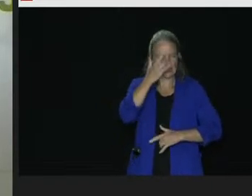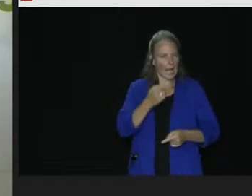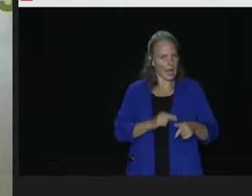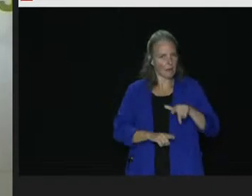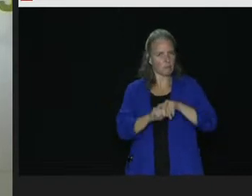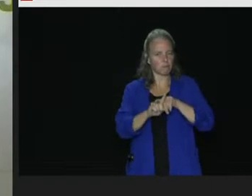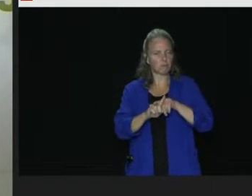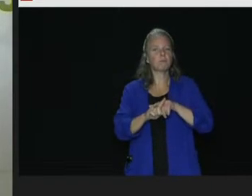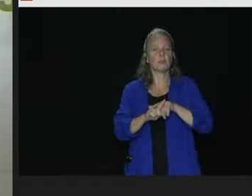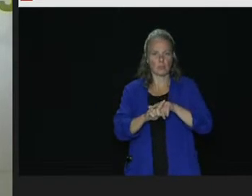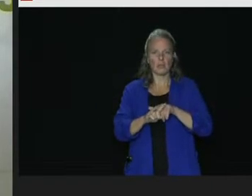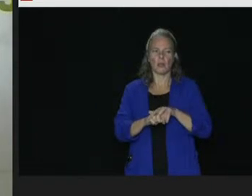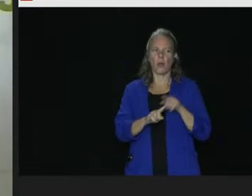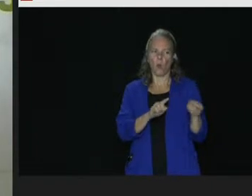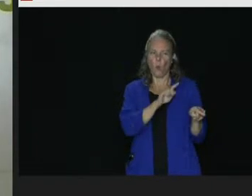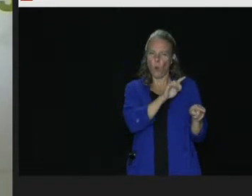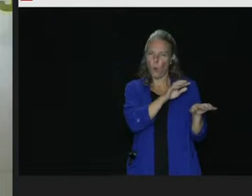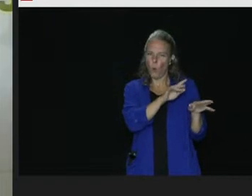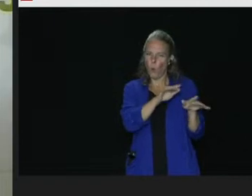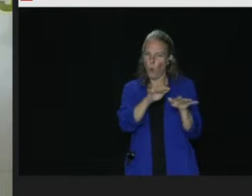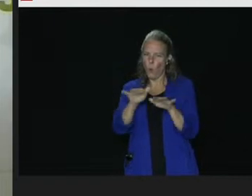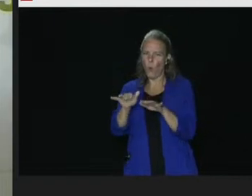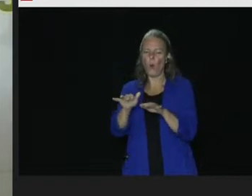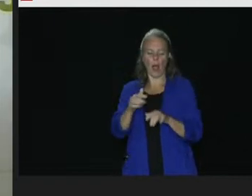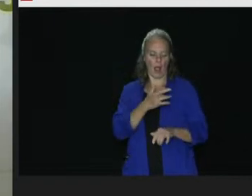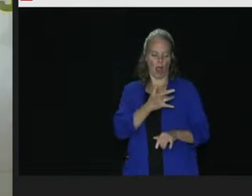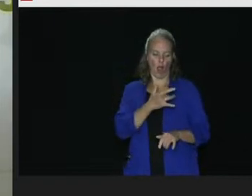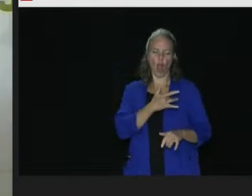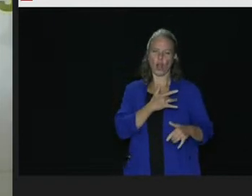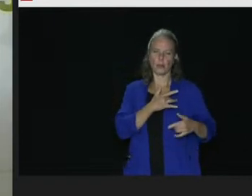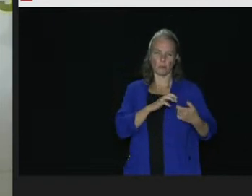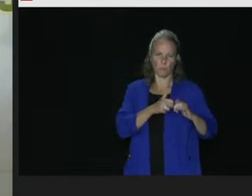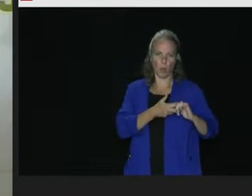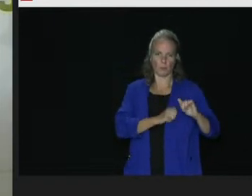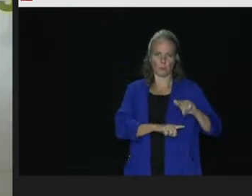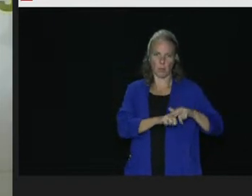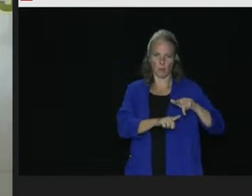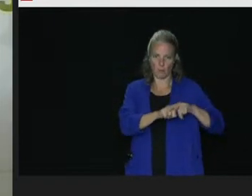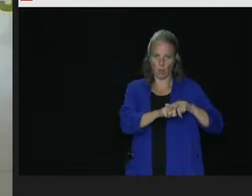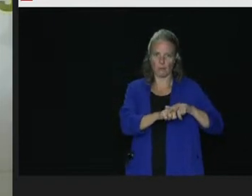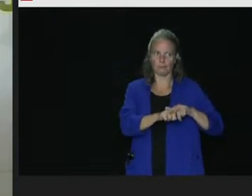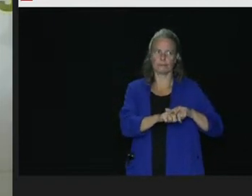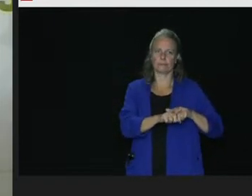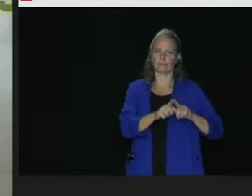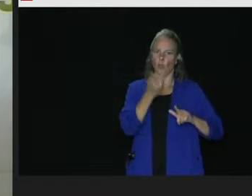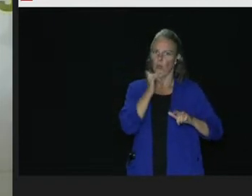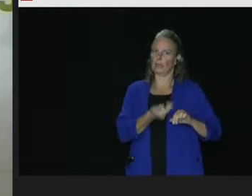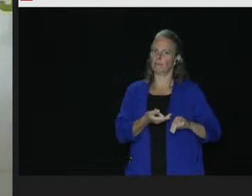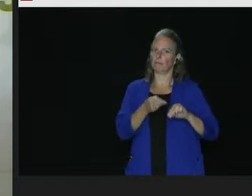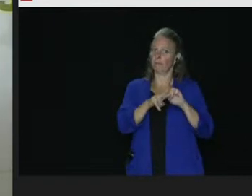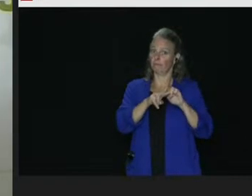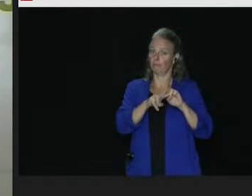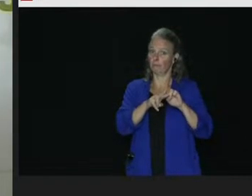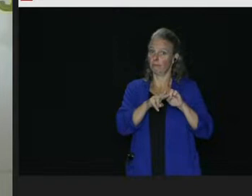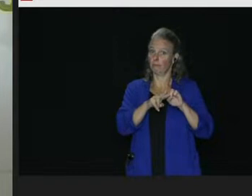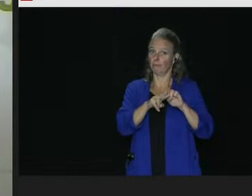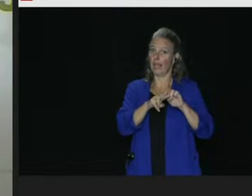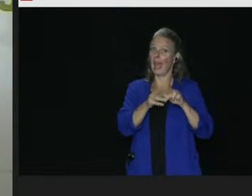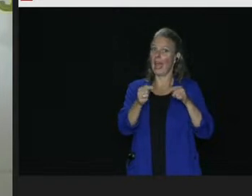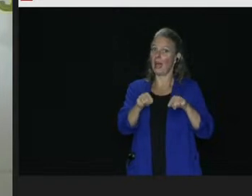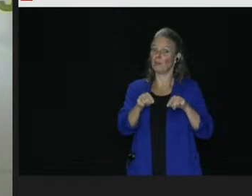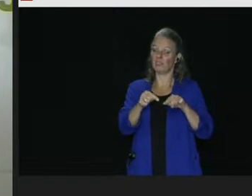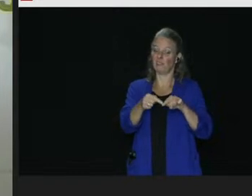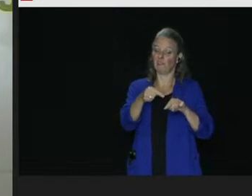increased rate of myocarditis, that is the heart inflammation, after